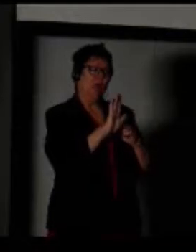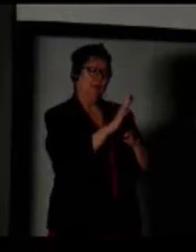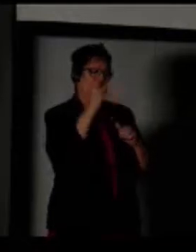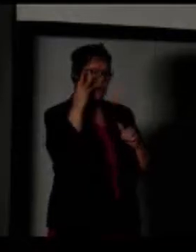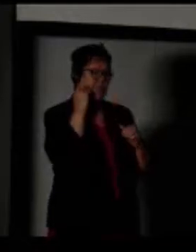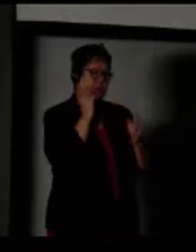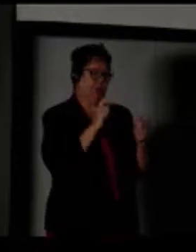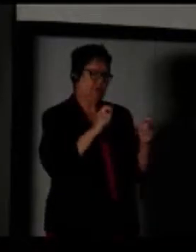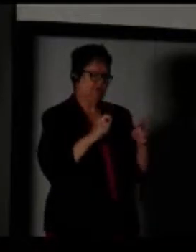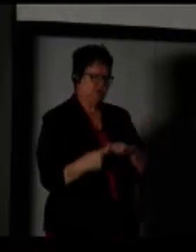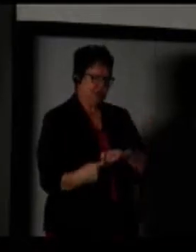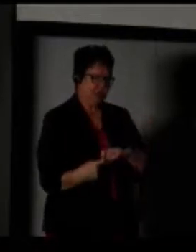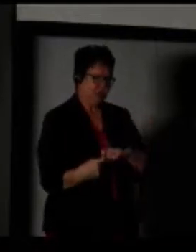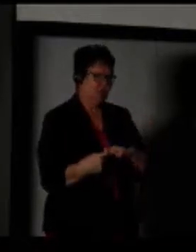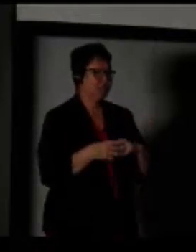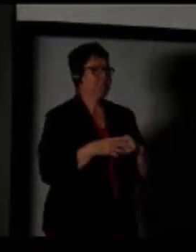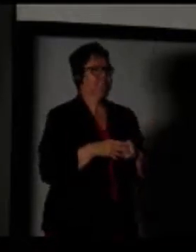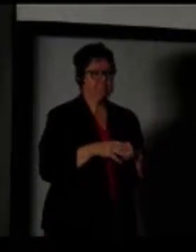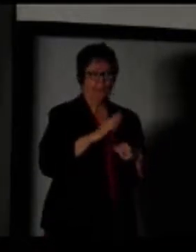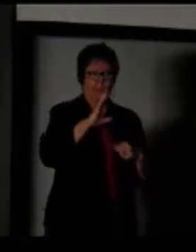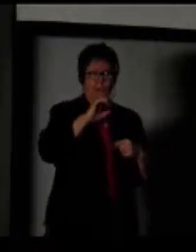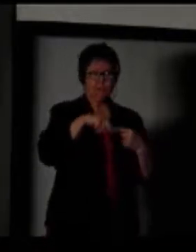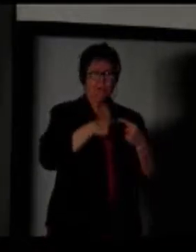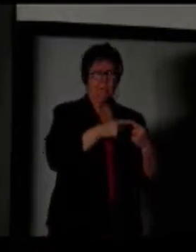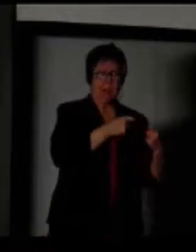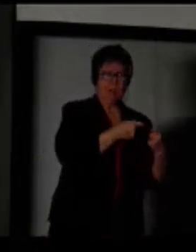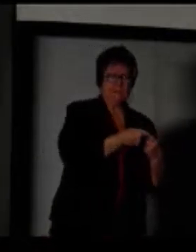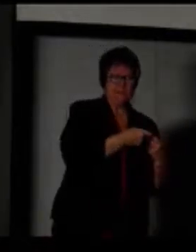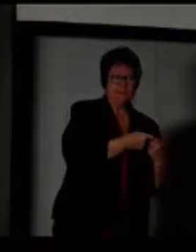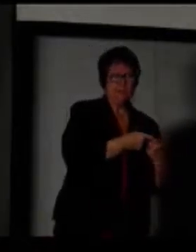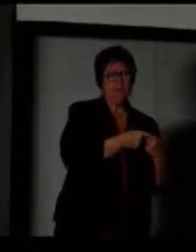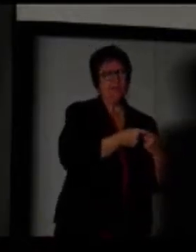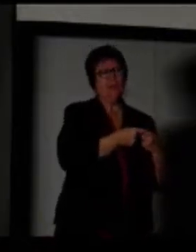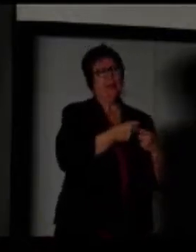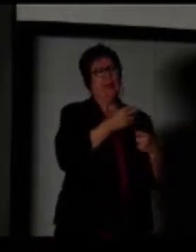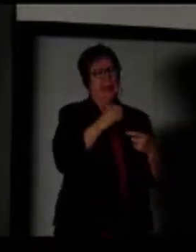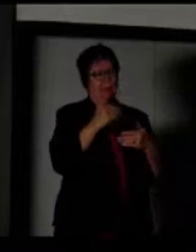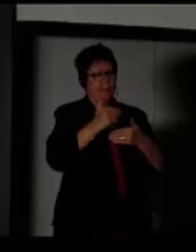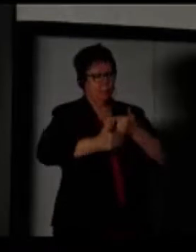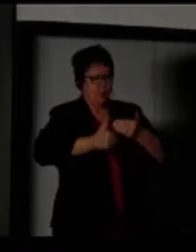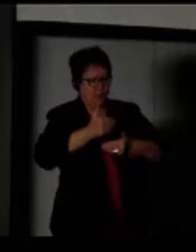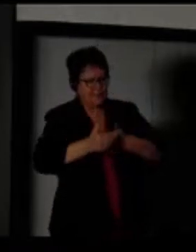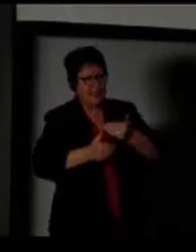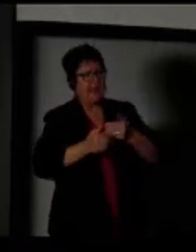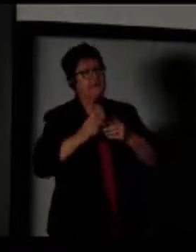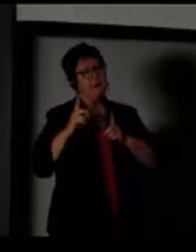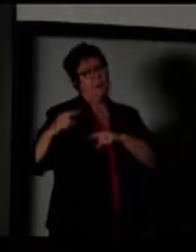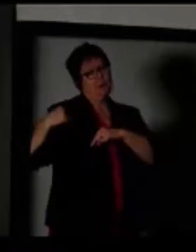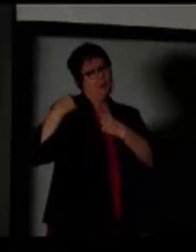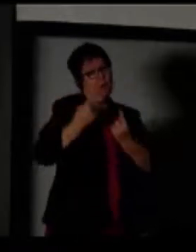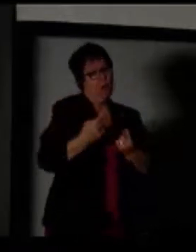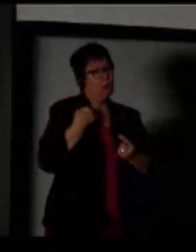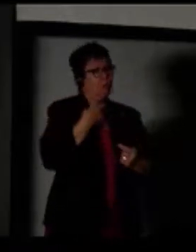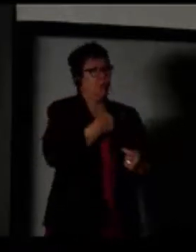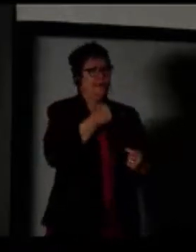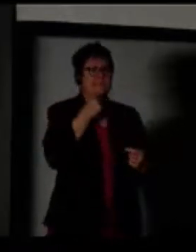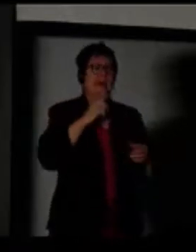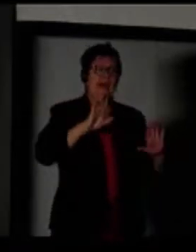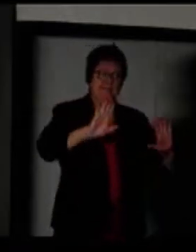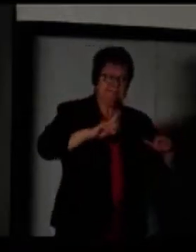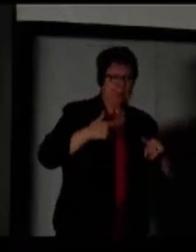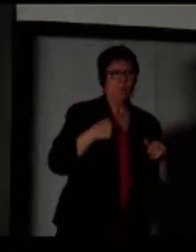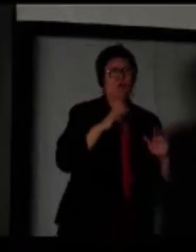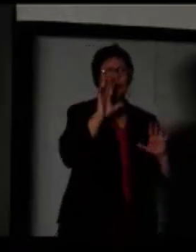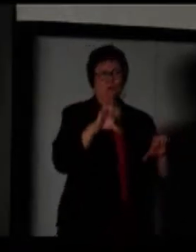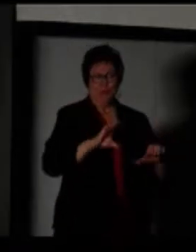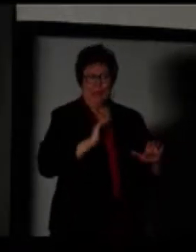change? So when we talk about digital and we talk about our digitization, in the past we've said, okay, let's do our